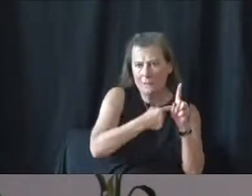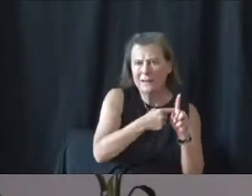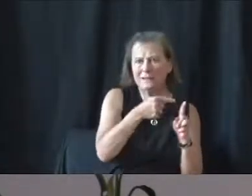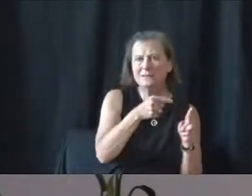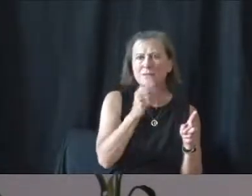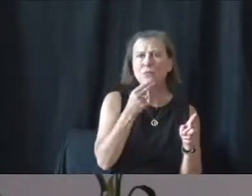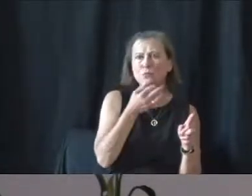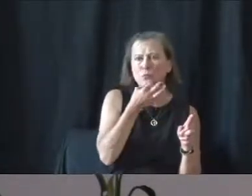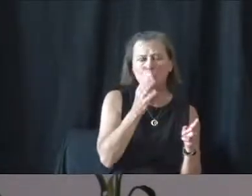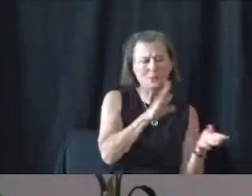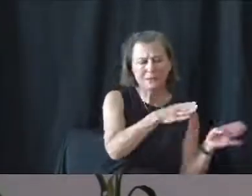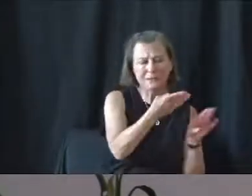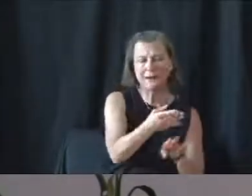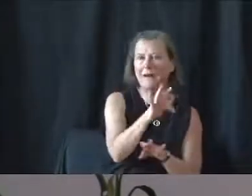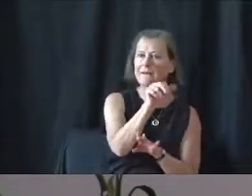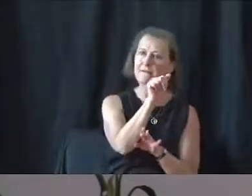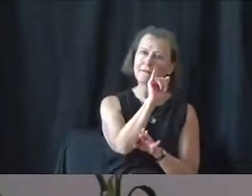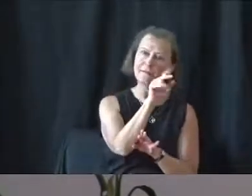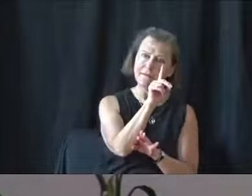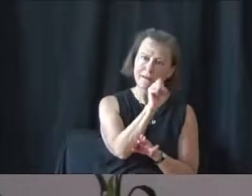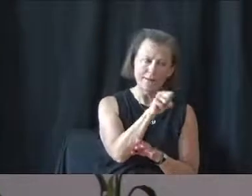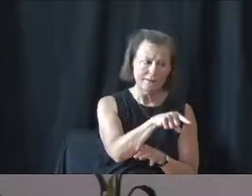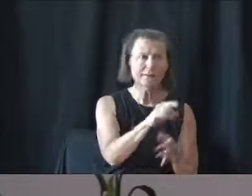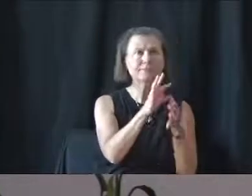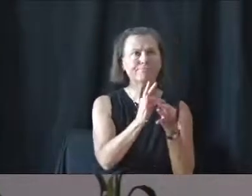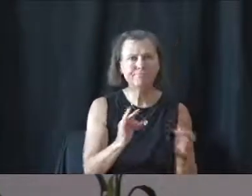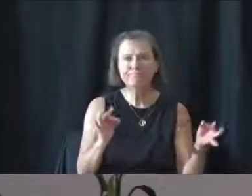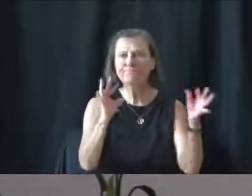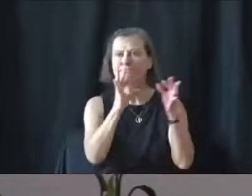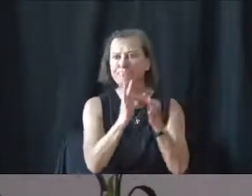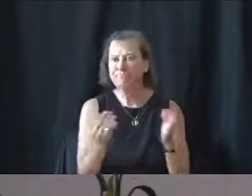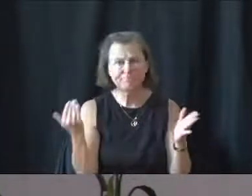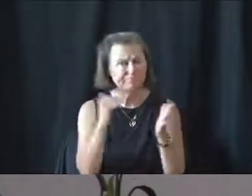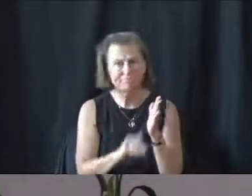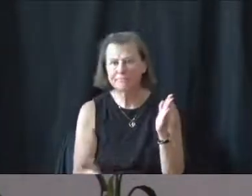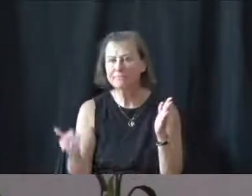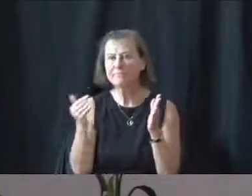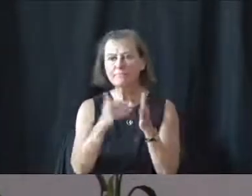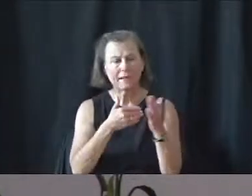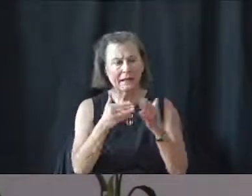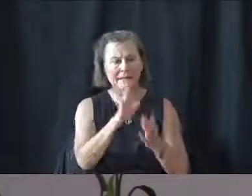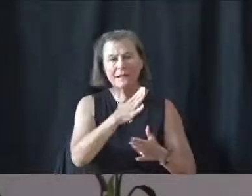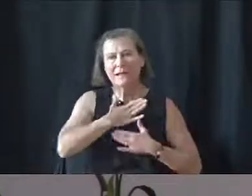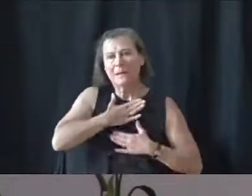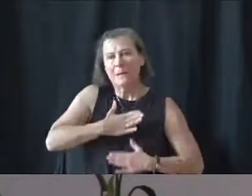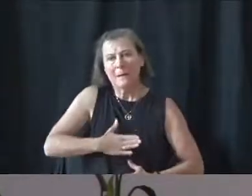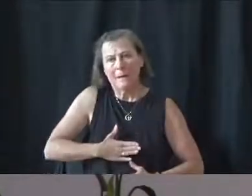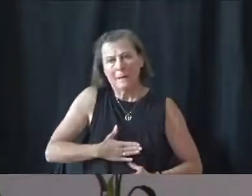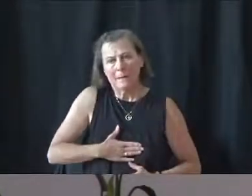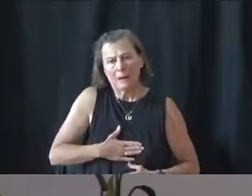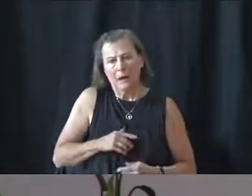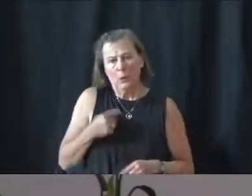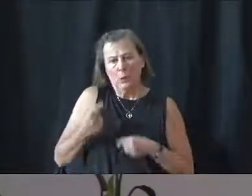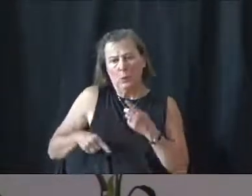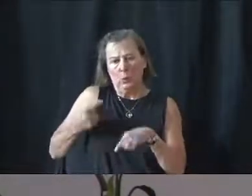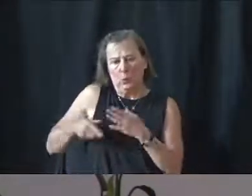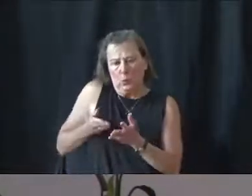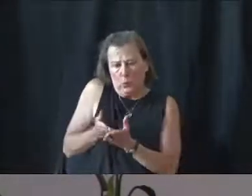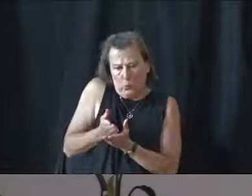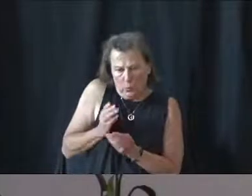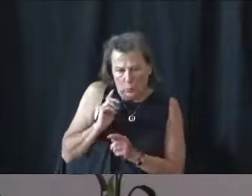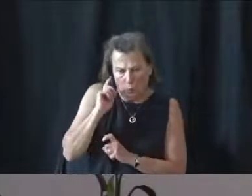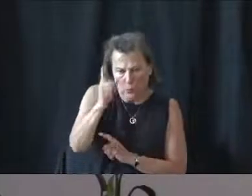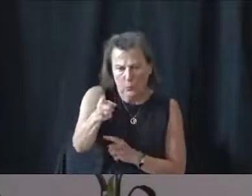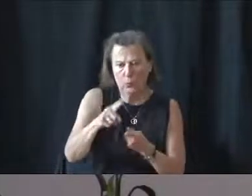AIDS. He repeatedly expressed to me how, even as his body hurtled toward death,